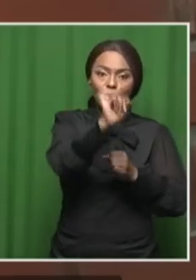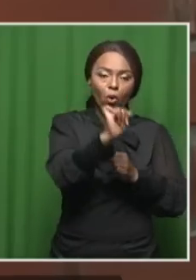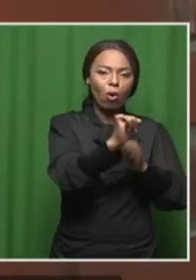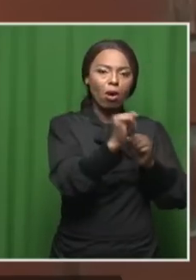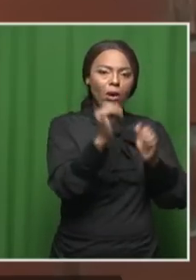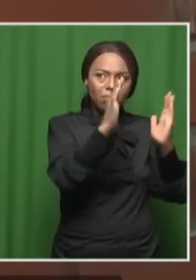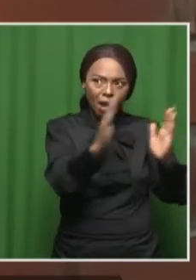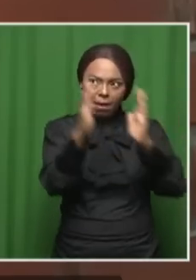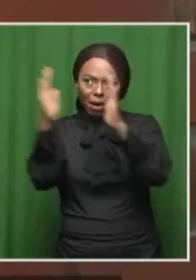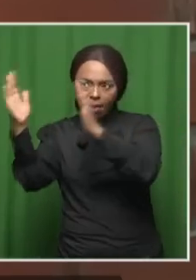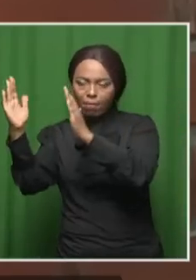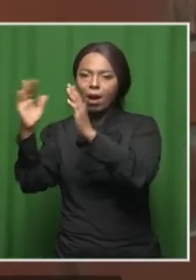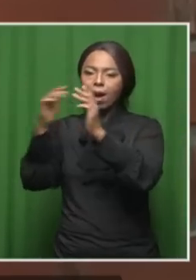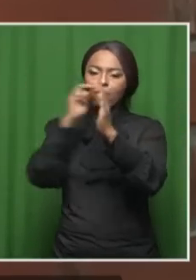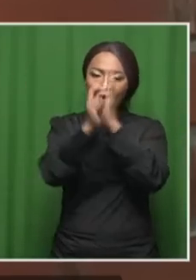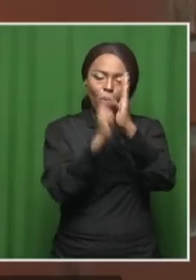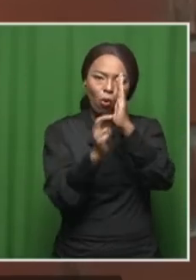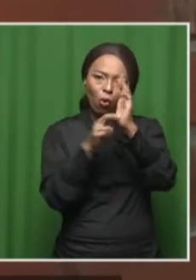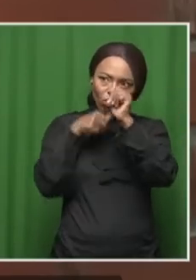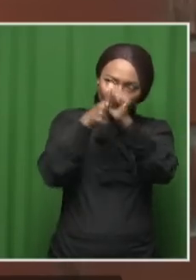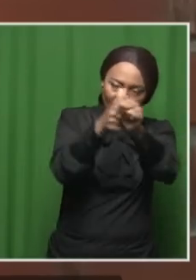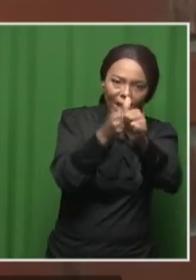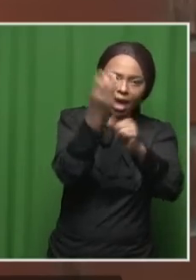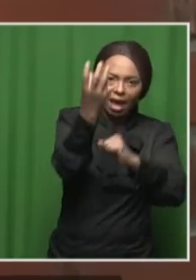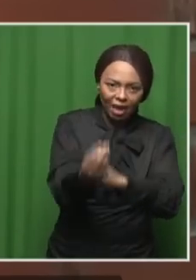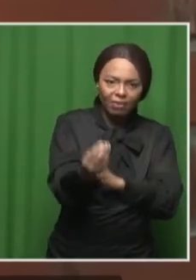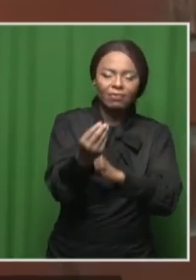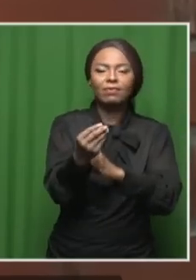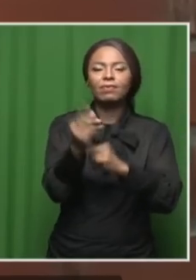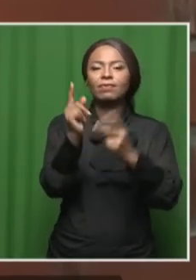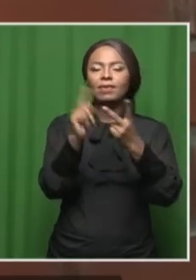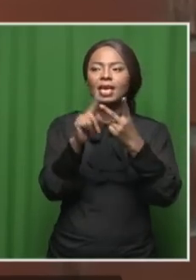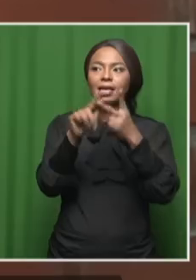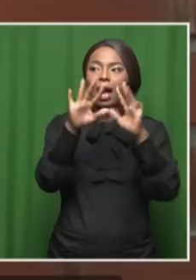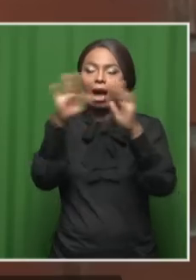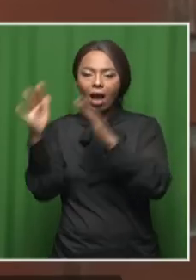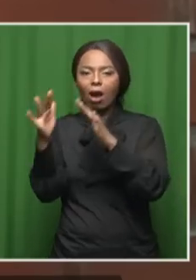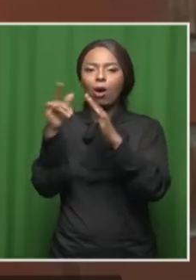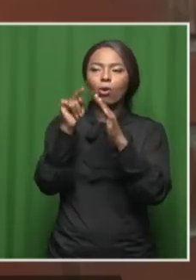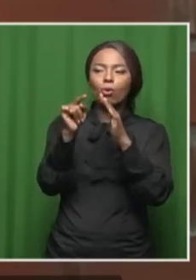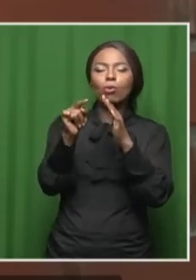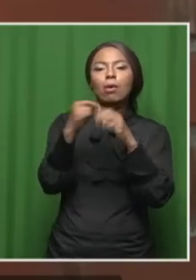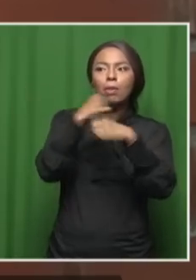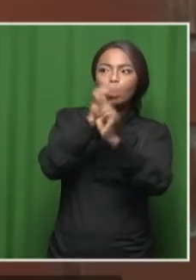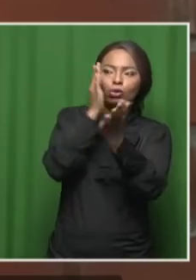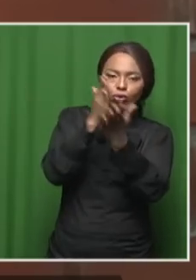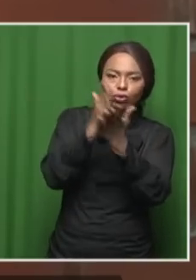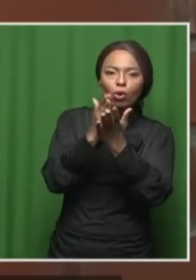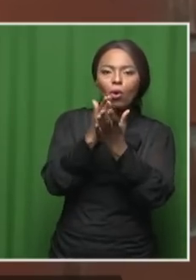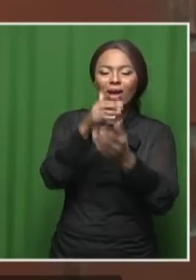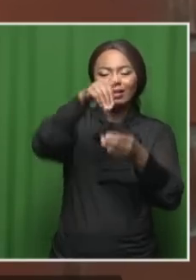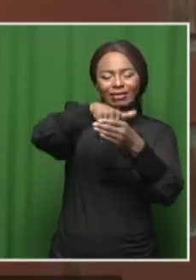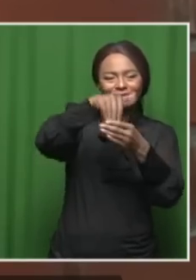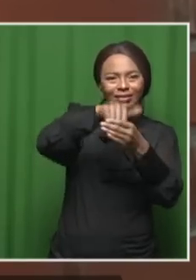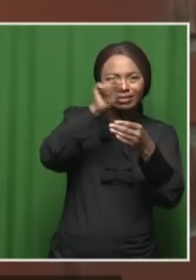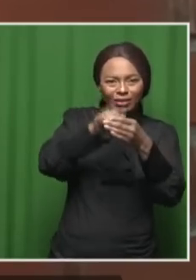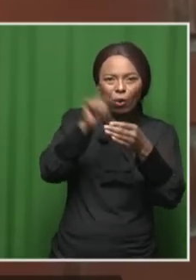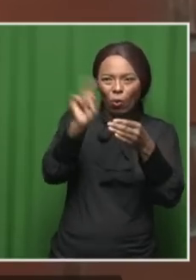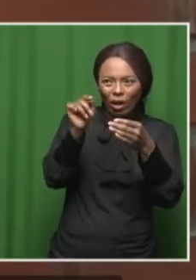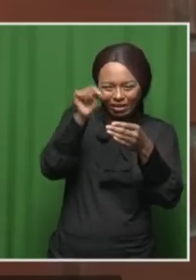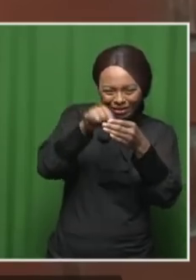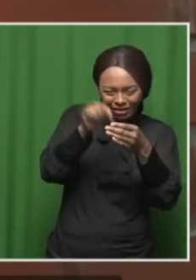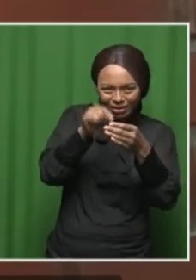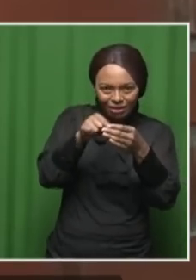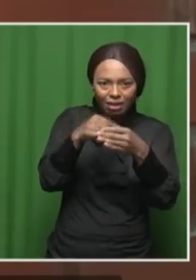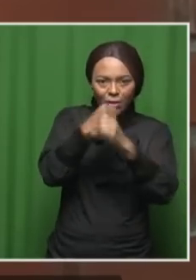have been compliant in terms of the acceptability levels that they may contain, and so that now